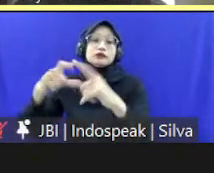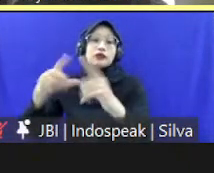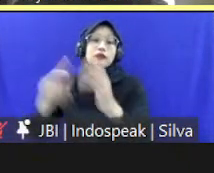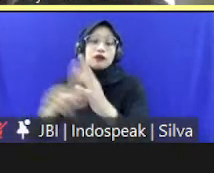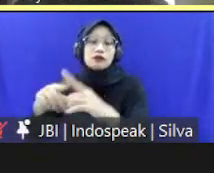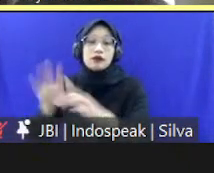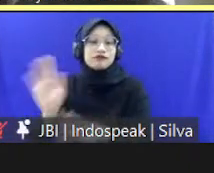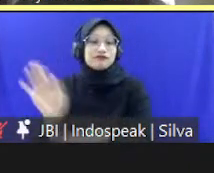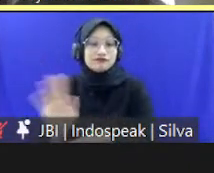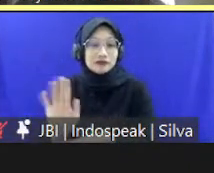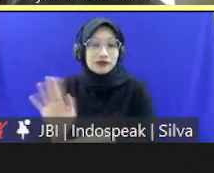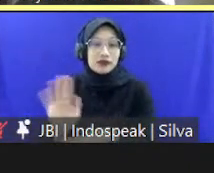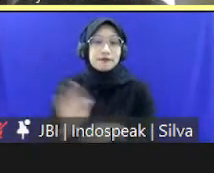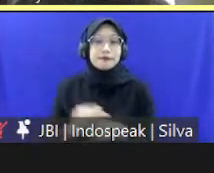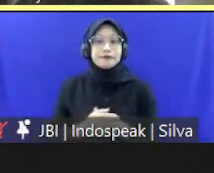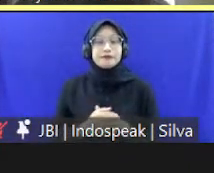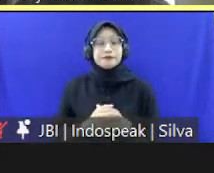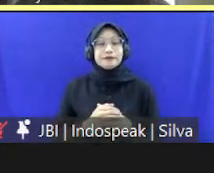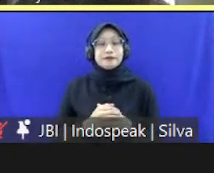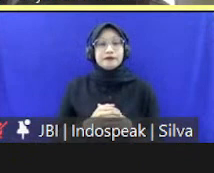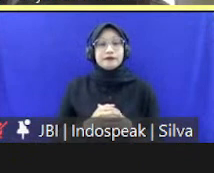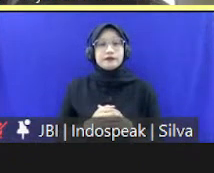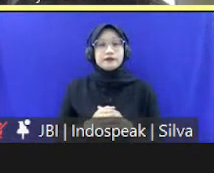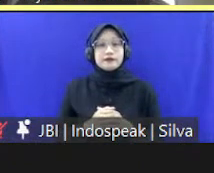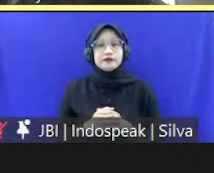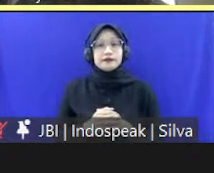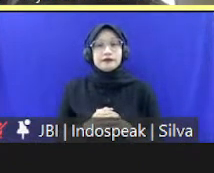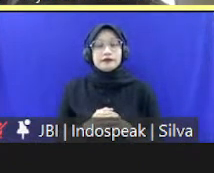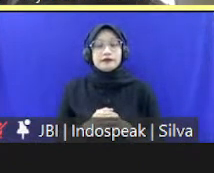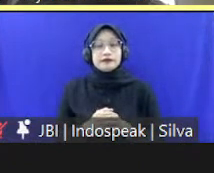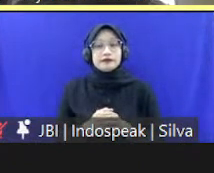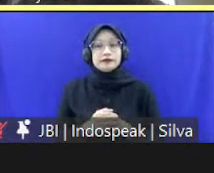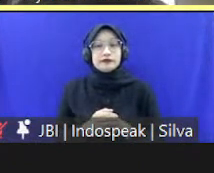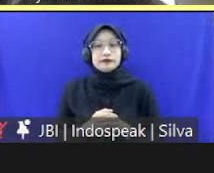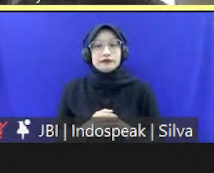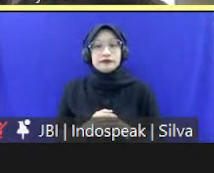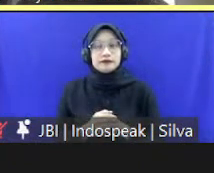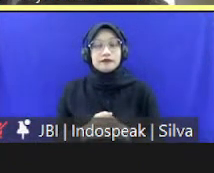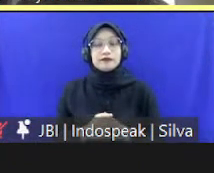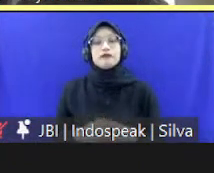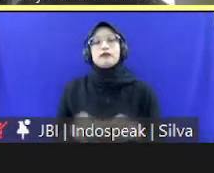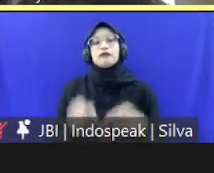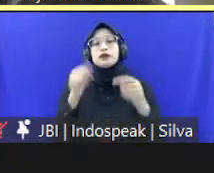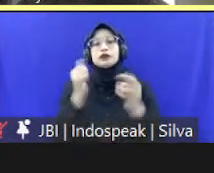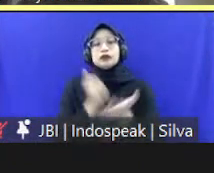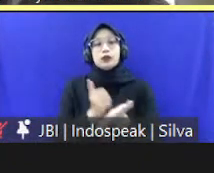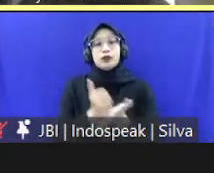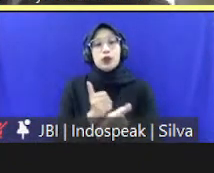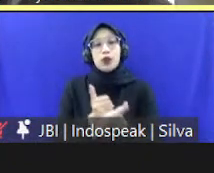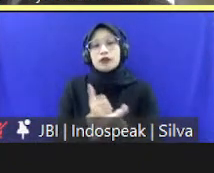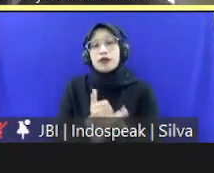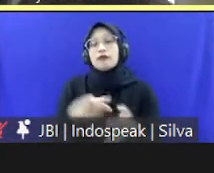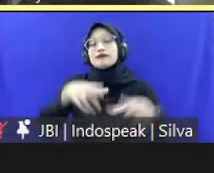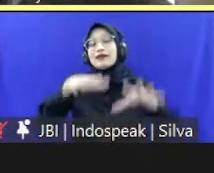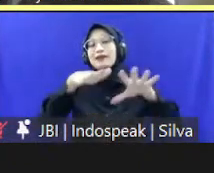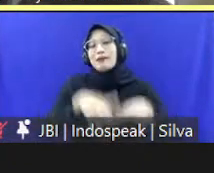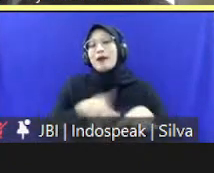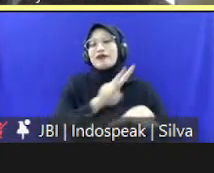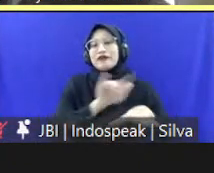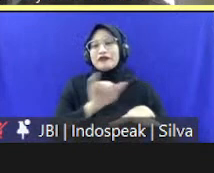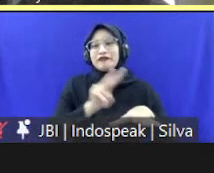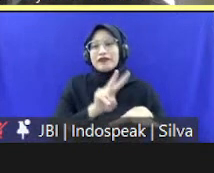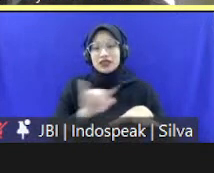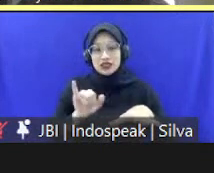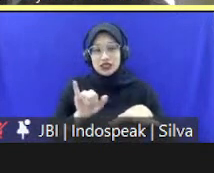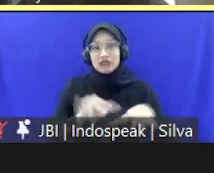with extensive social support and available health services, including free HIV testing, free STI